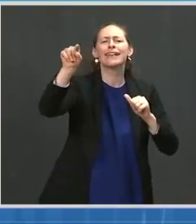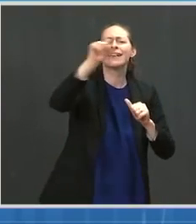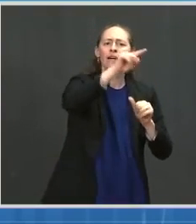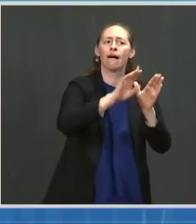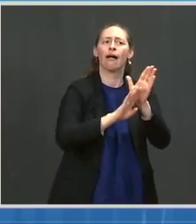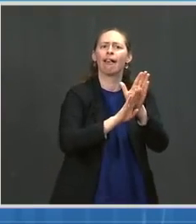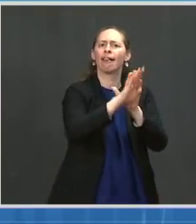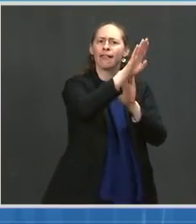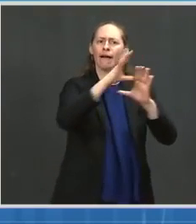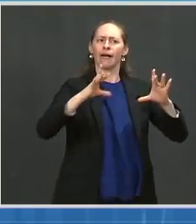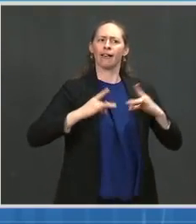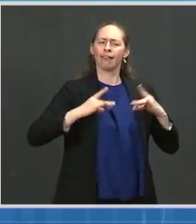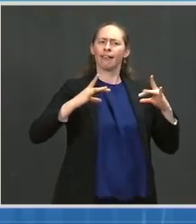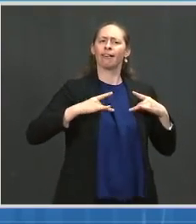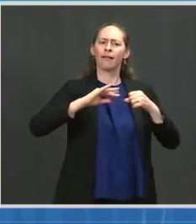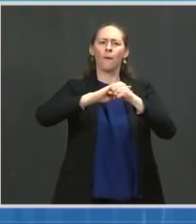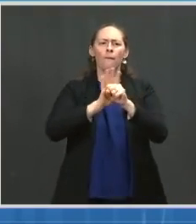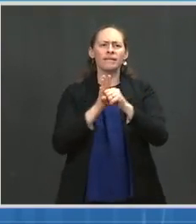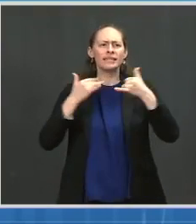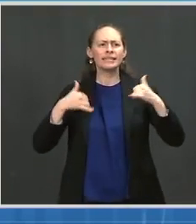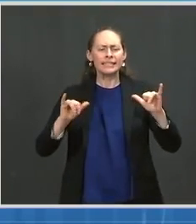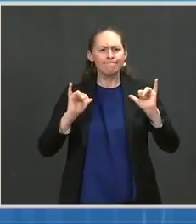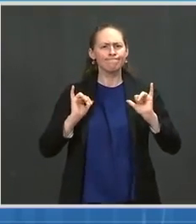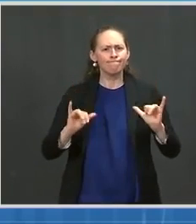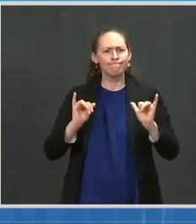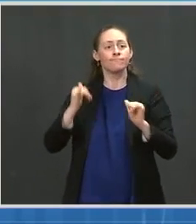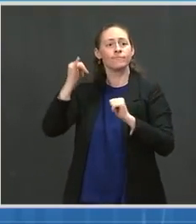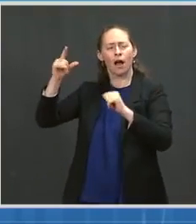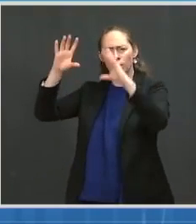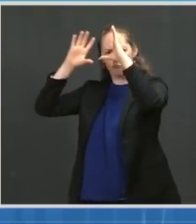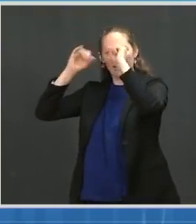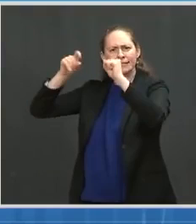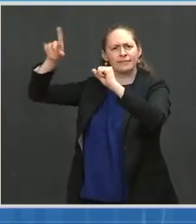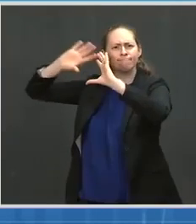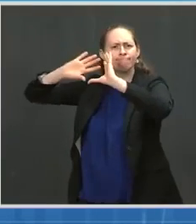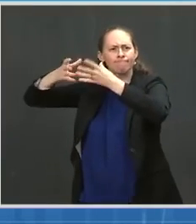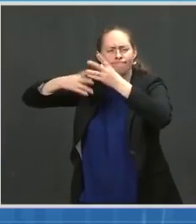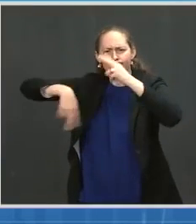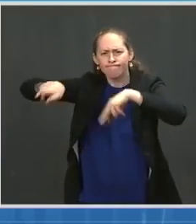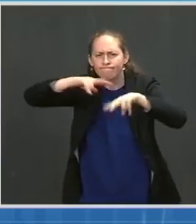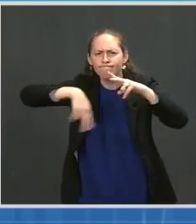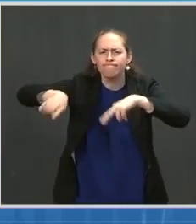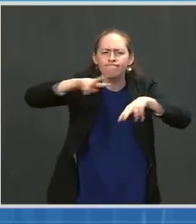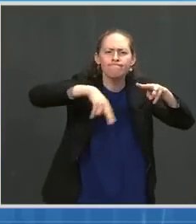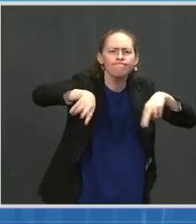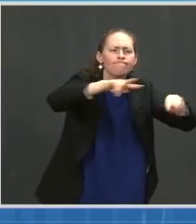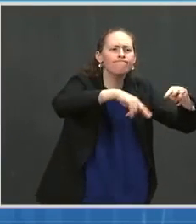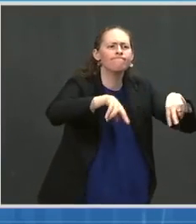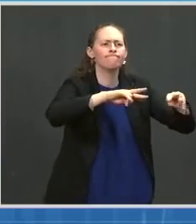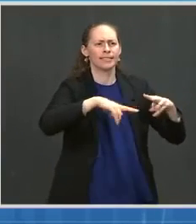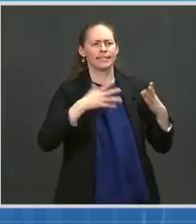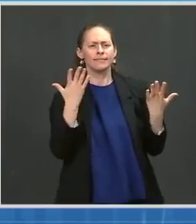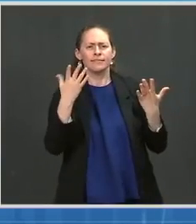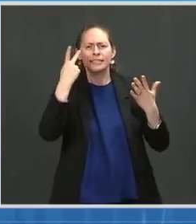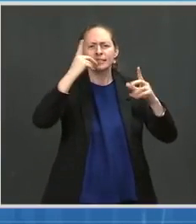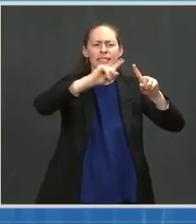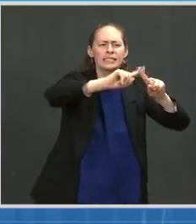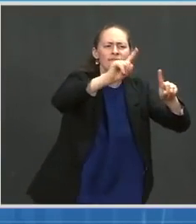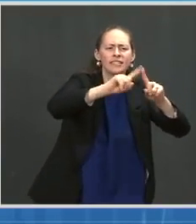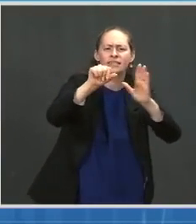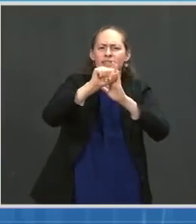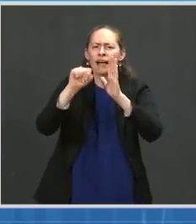From the beginning of the administration, we've been closely tracking the data on the state of the disease in each state and